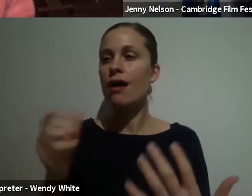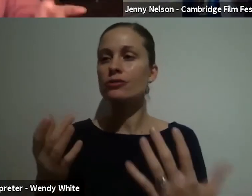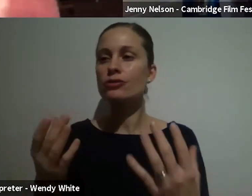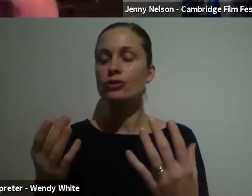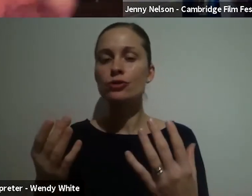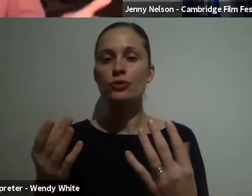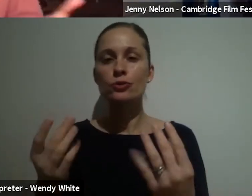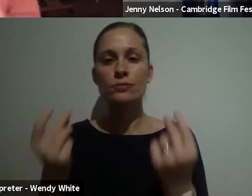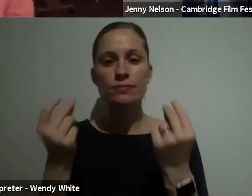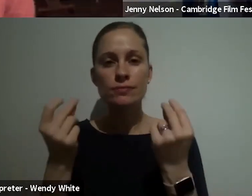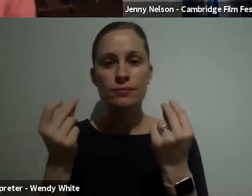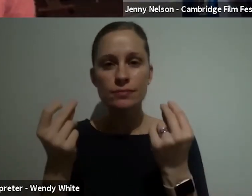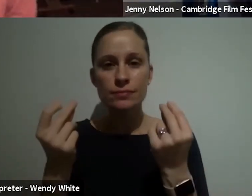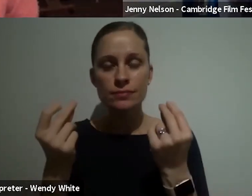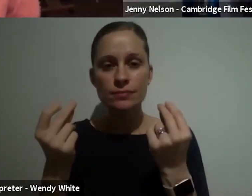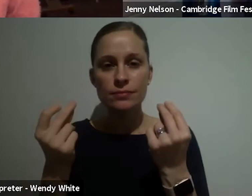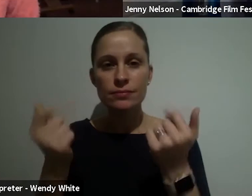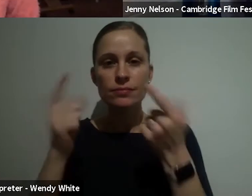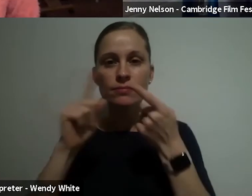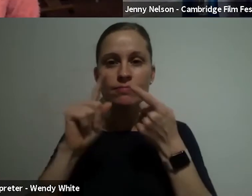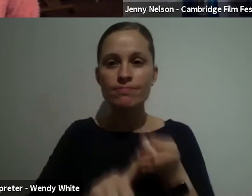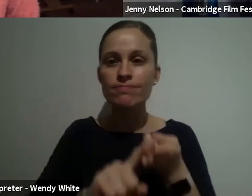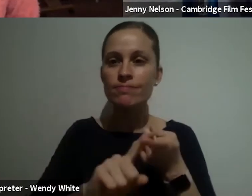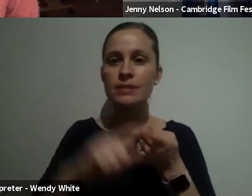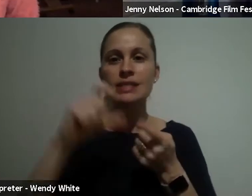Celia's trip, no, or journey.